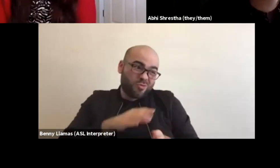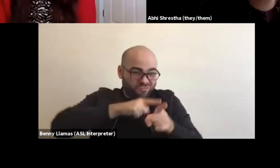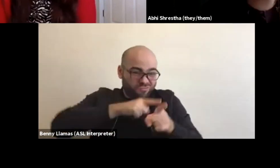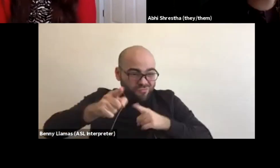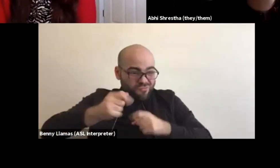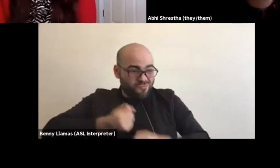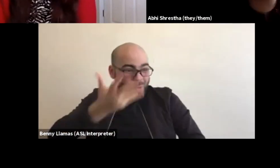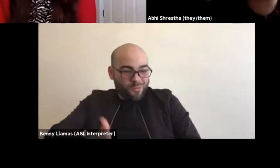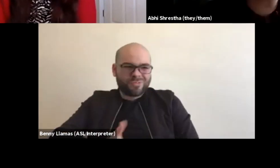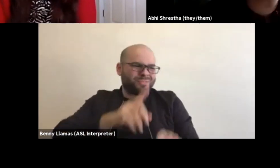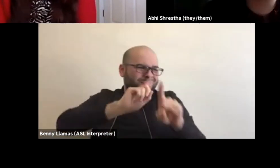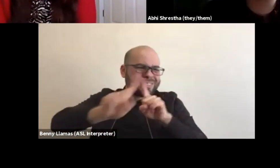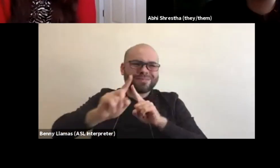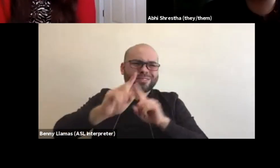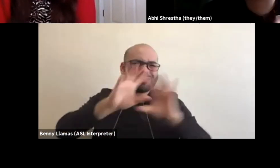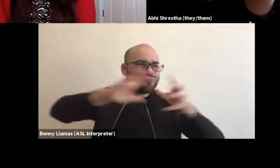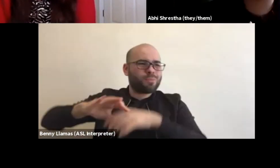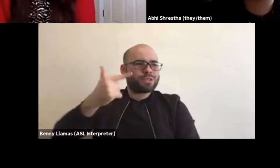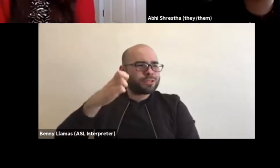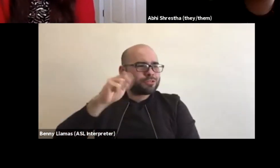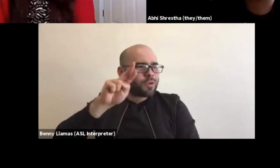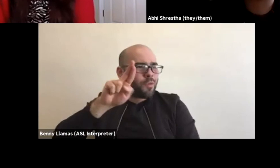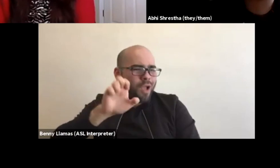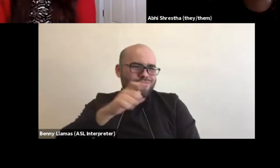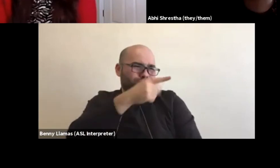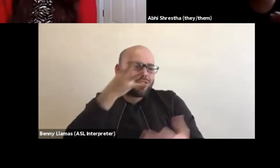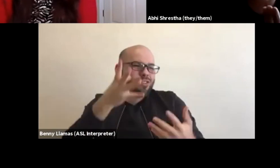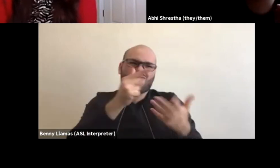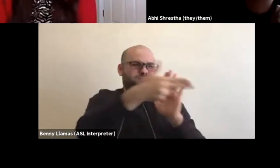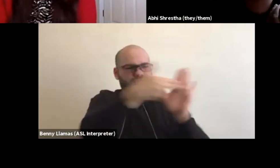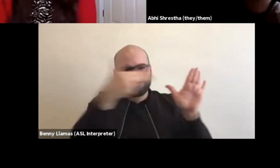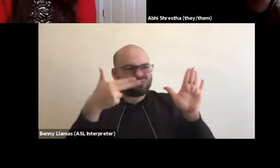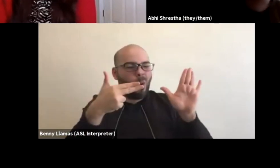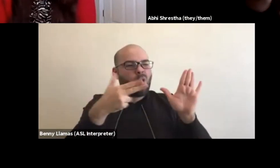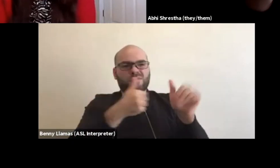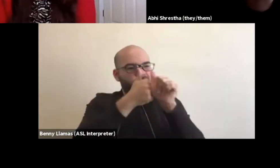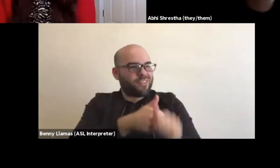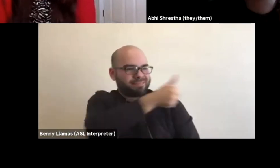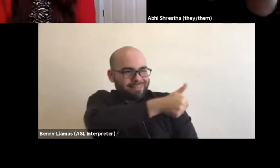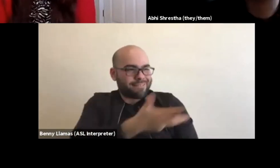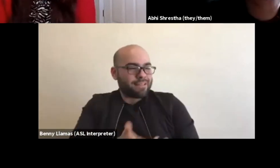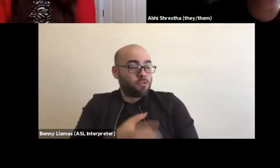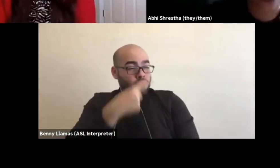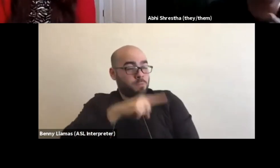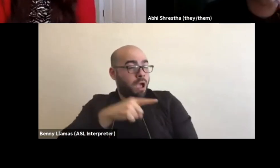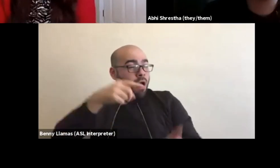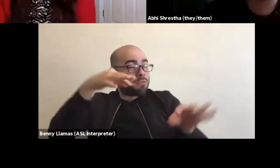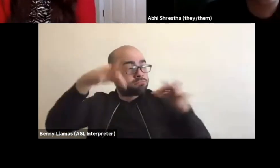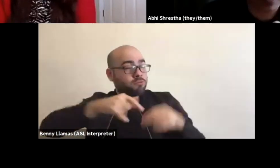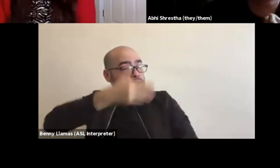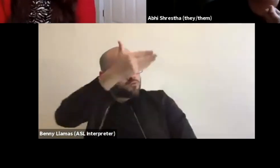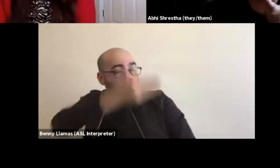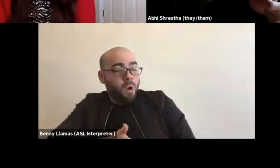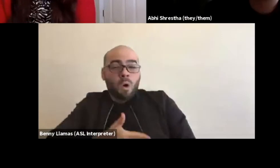genres. I was wondering if you could talk to us a little bit about sort of, you know, your path and how you got started writing. What was